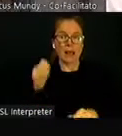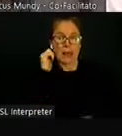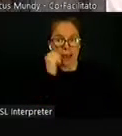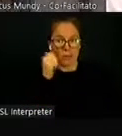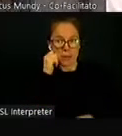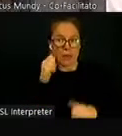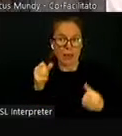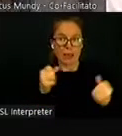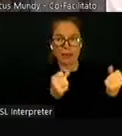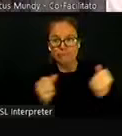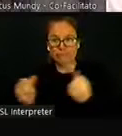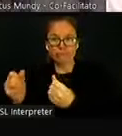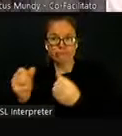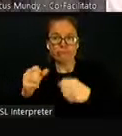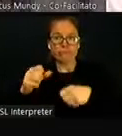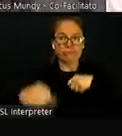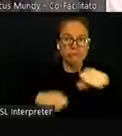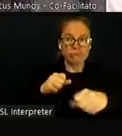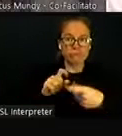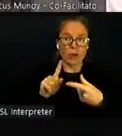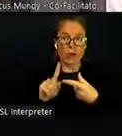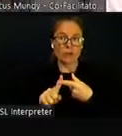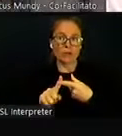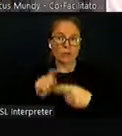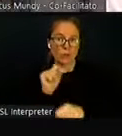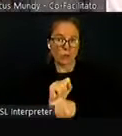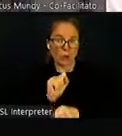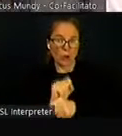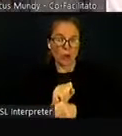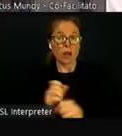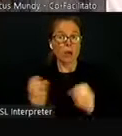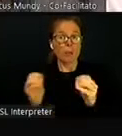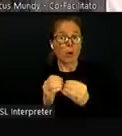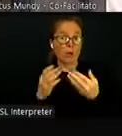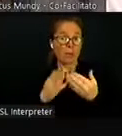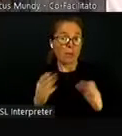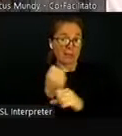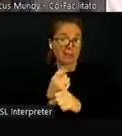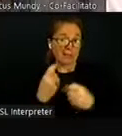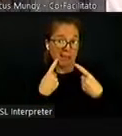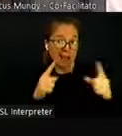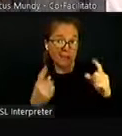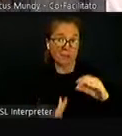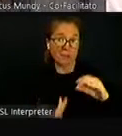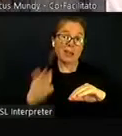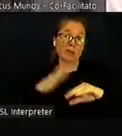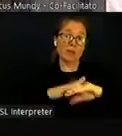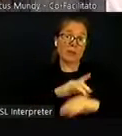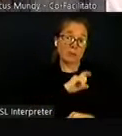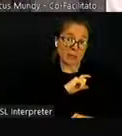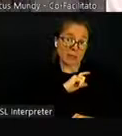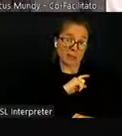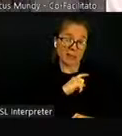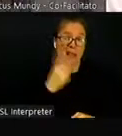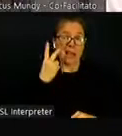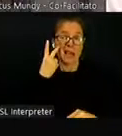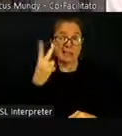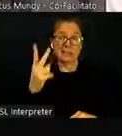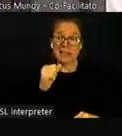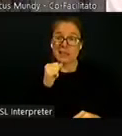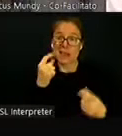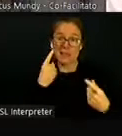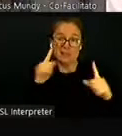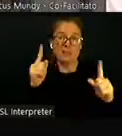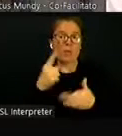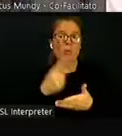to work. Aside from more public safety announcements and increased policing, which have been shown to be ineffective solutions, what is the